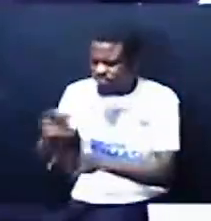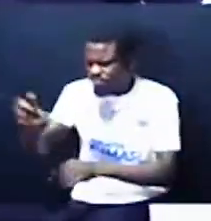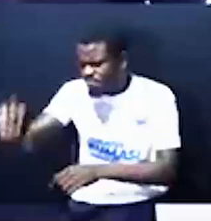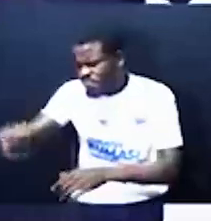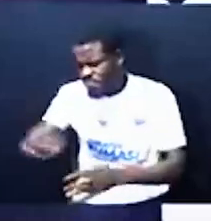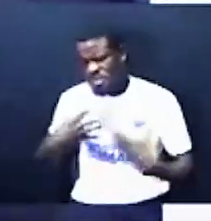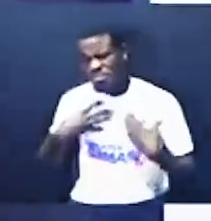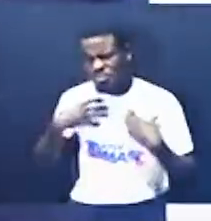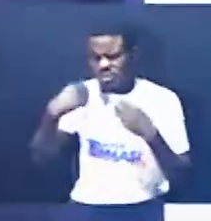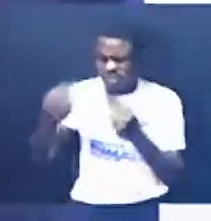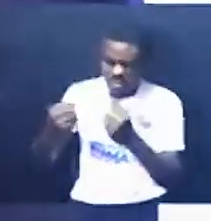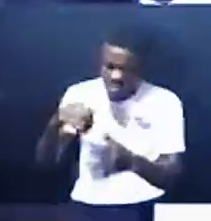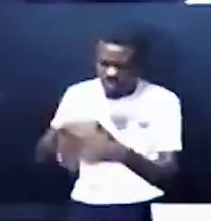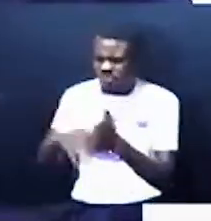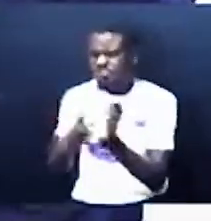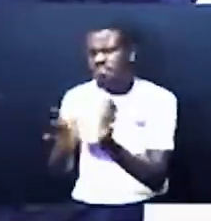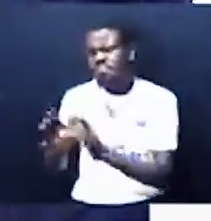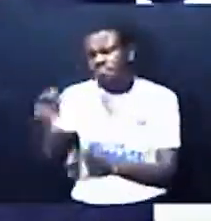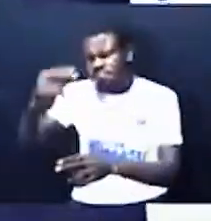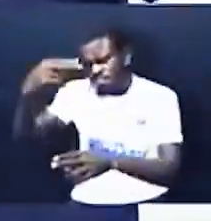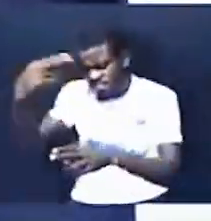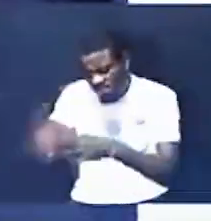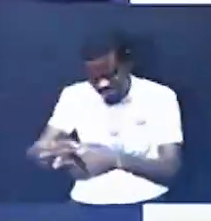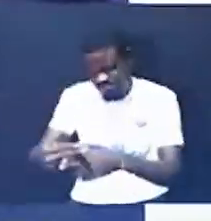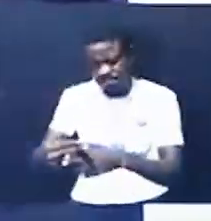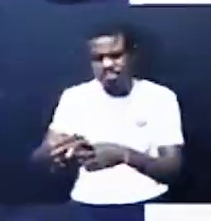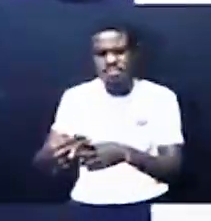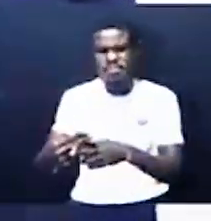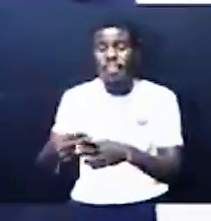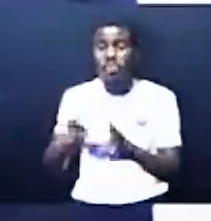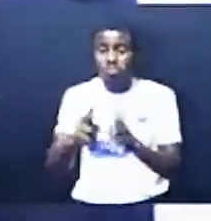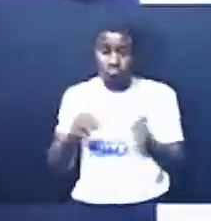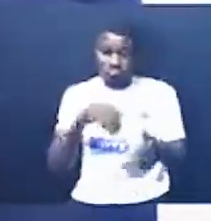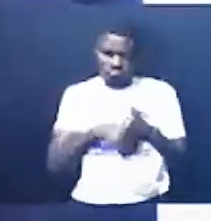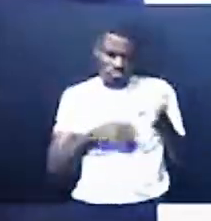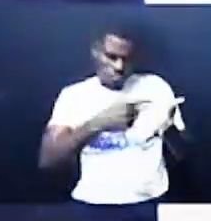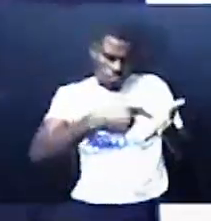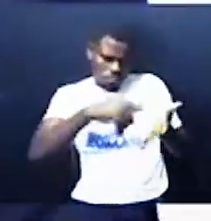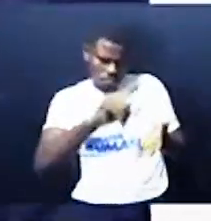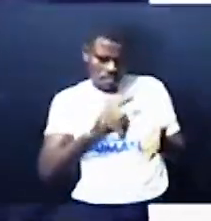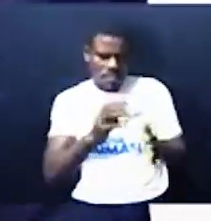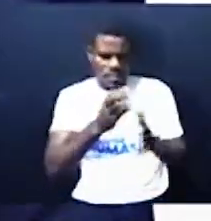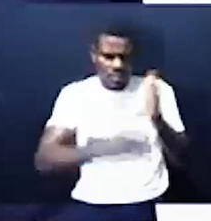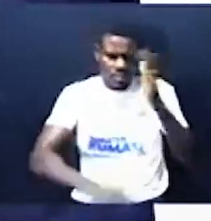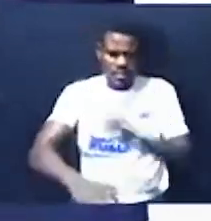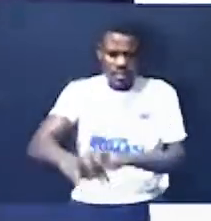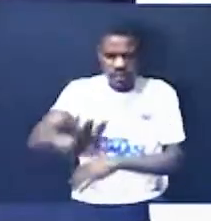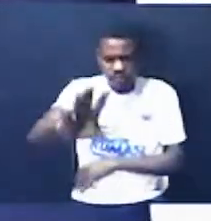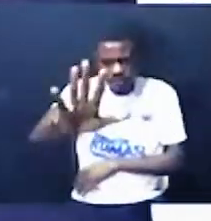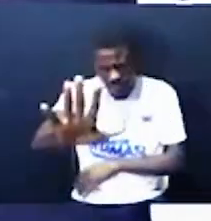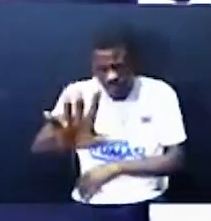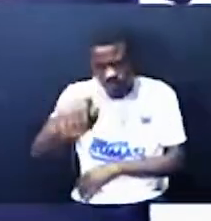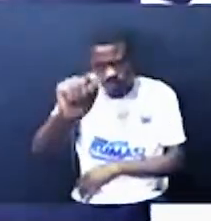In the name of Jesus. So Mark chapter 5 from verse